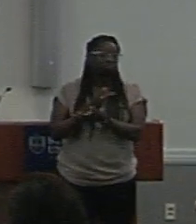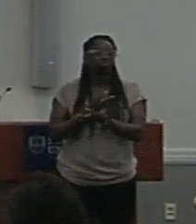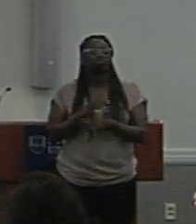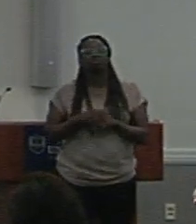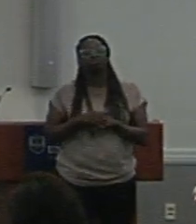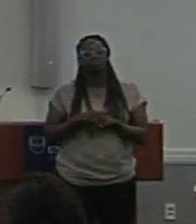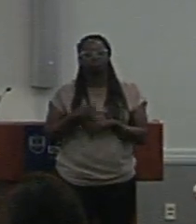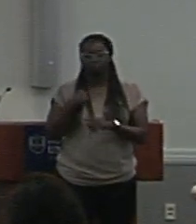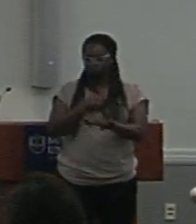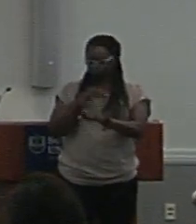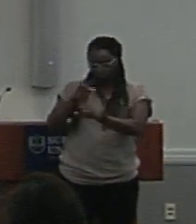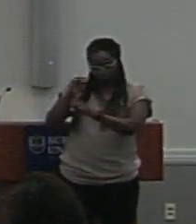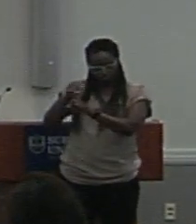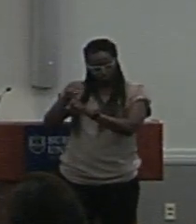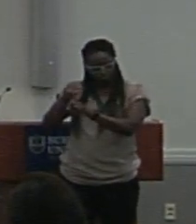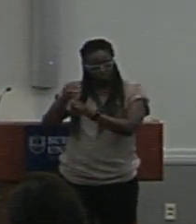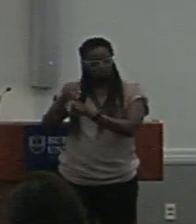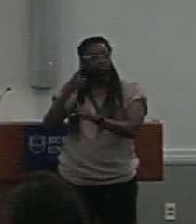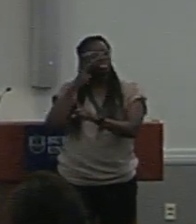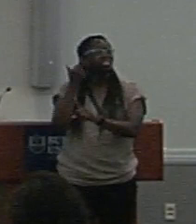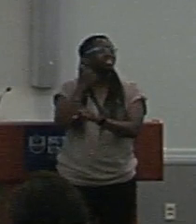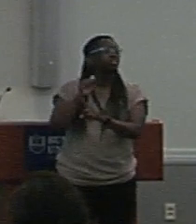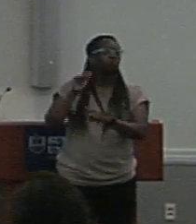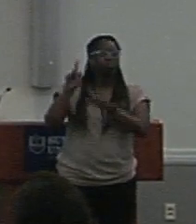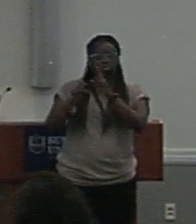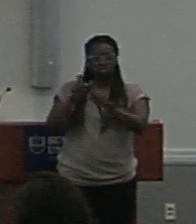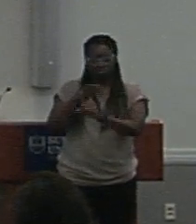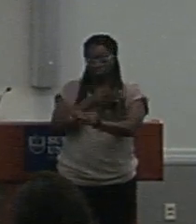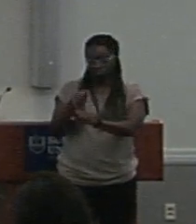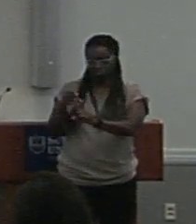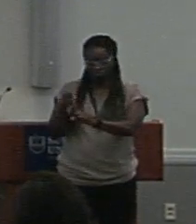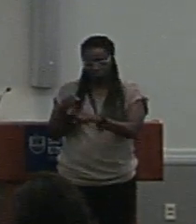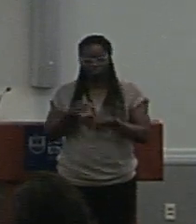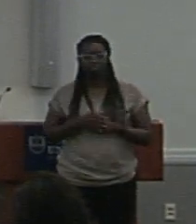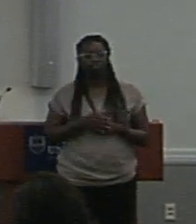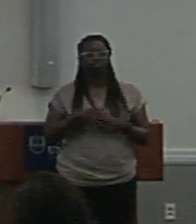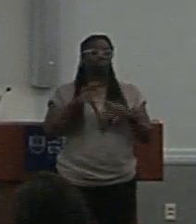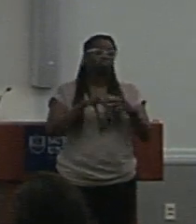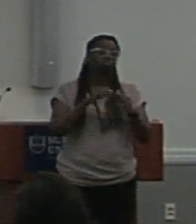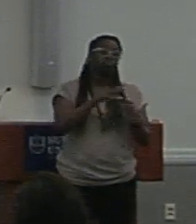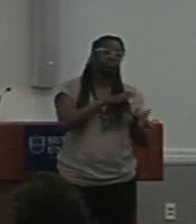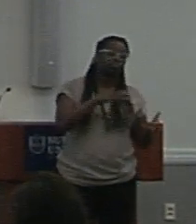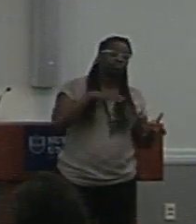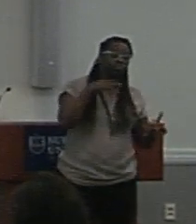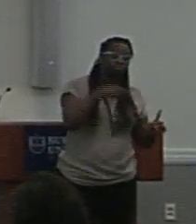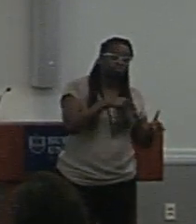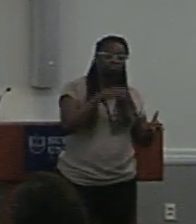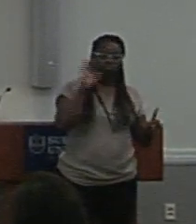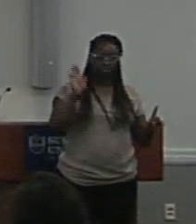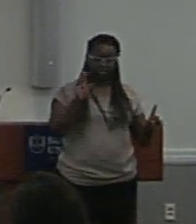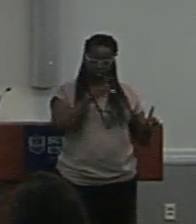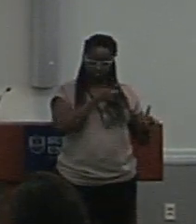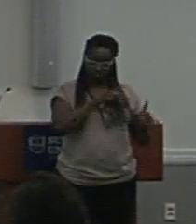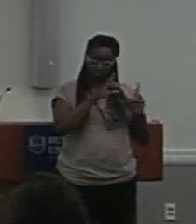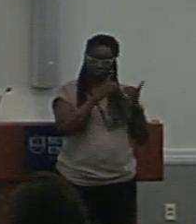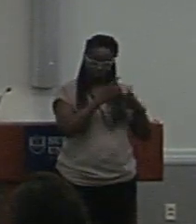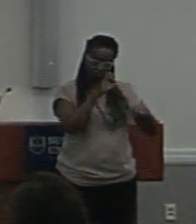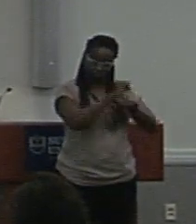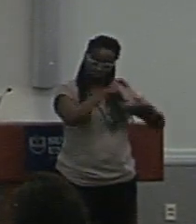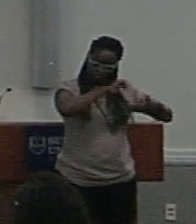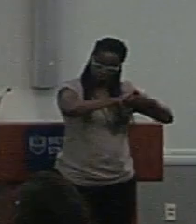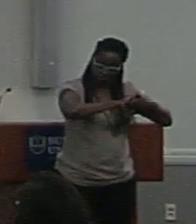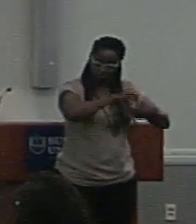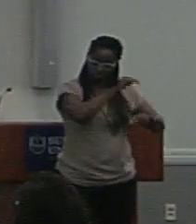constituent inquiries. And he also sits on a committee with the Boston Police Department, which is the co-responder